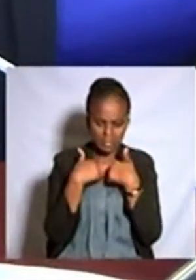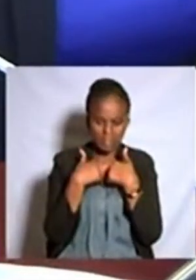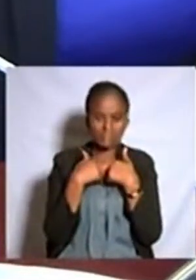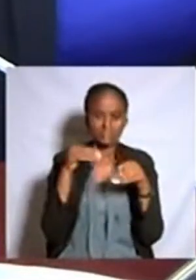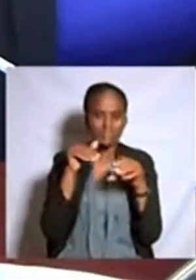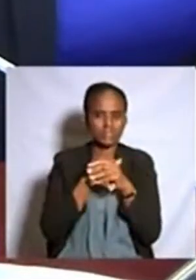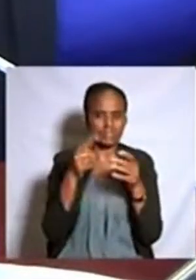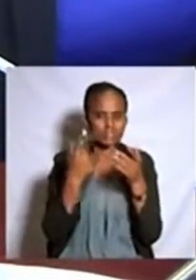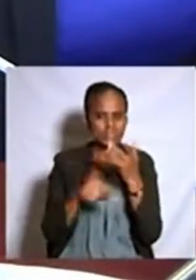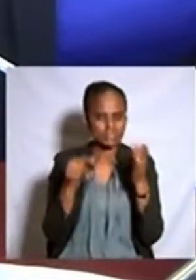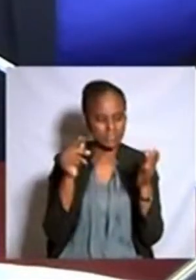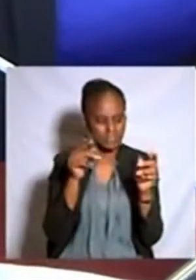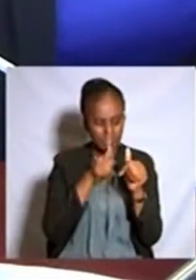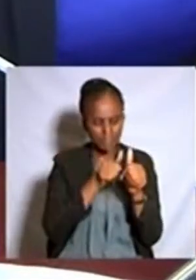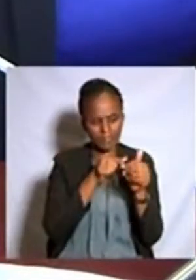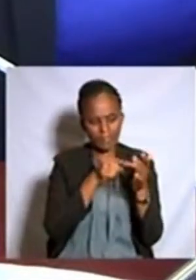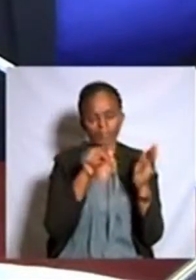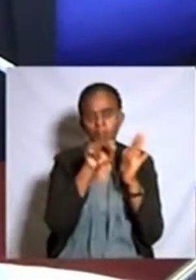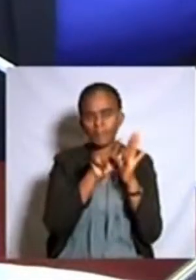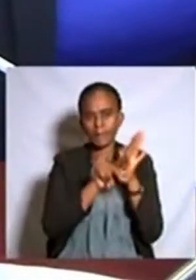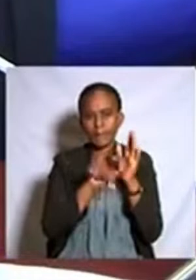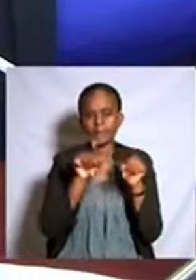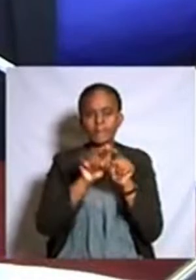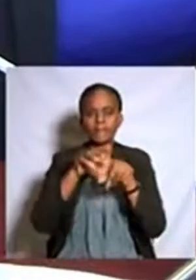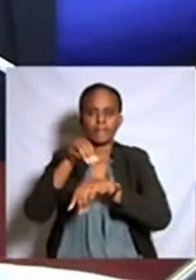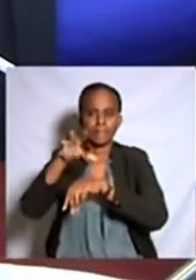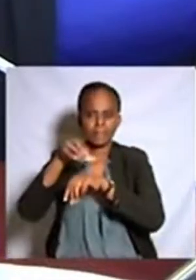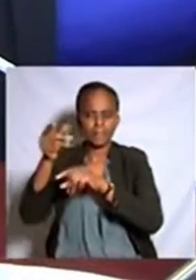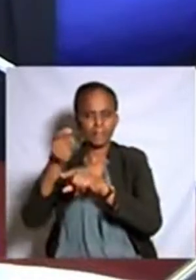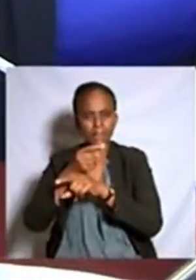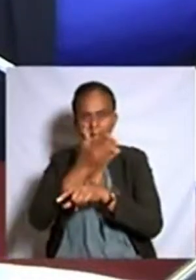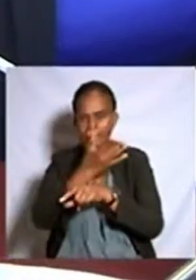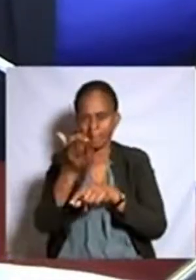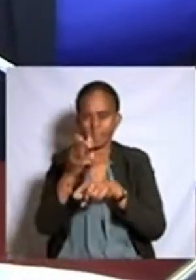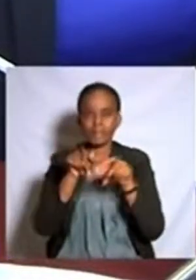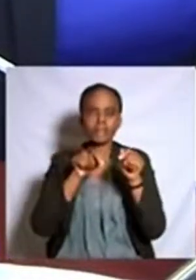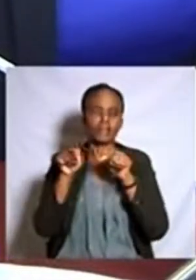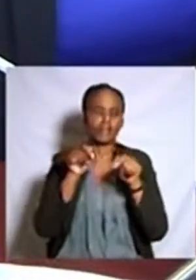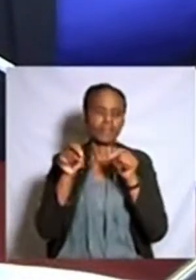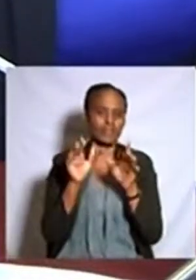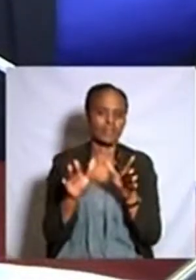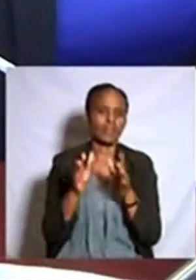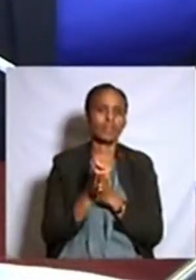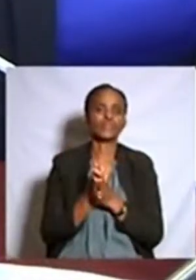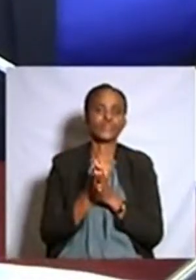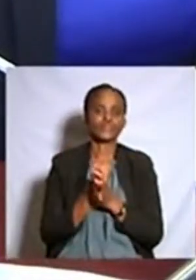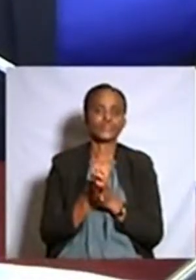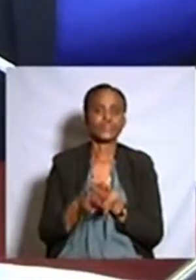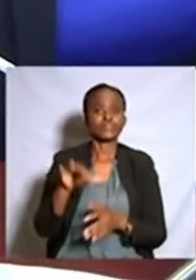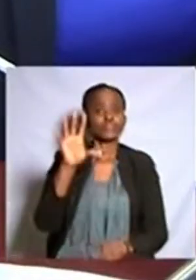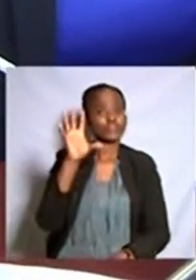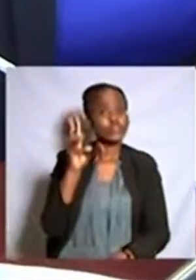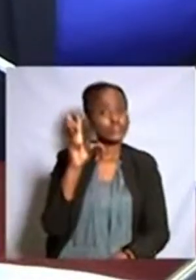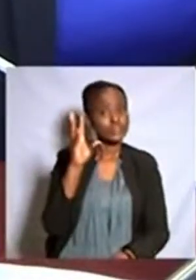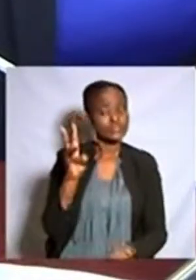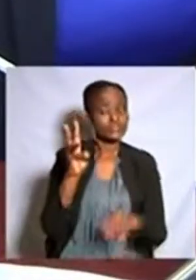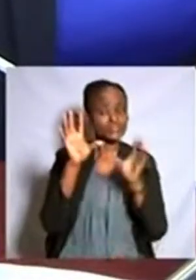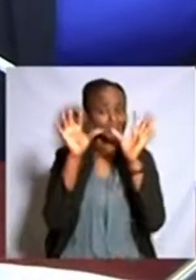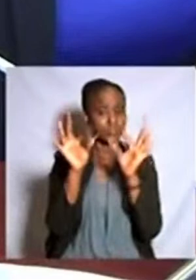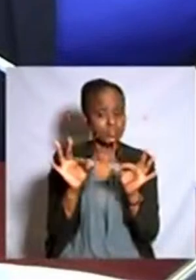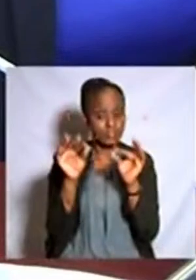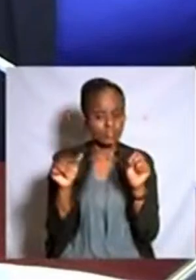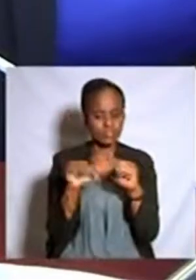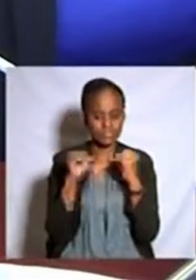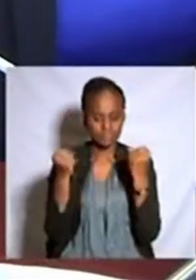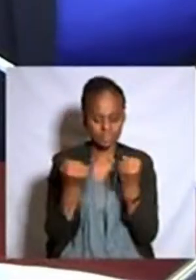line with the policy and guidance from the regulator. 6 accounts, the